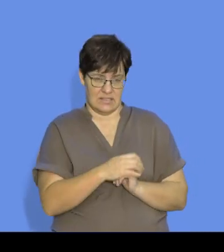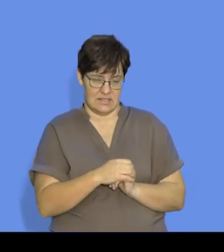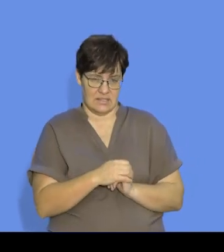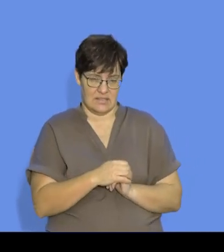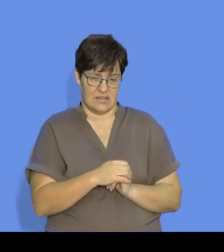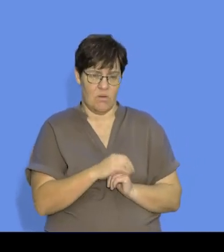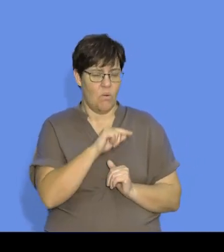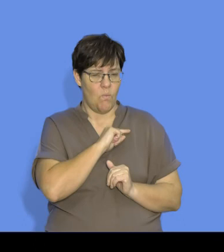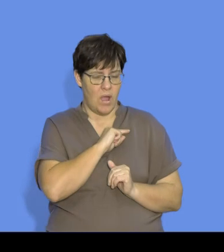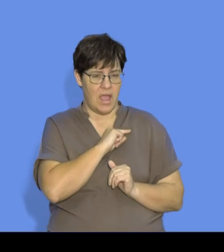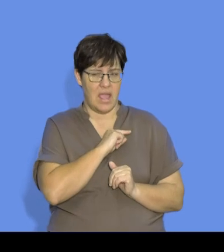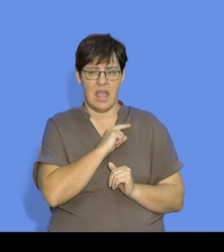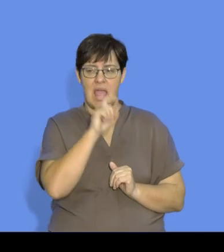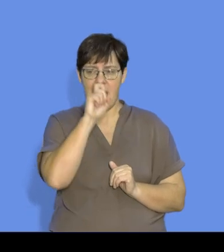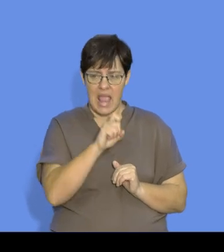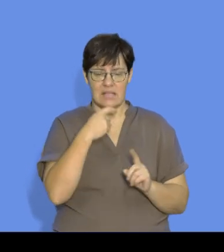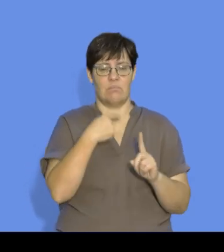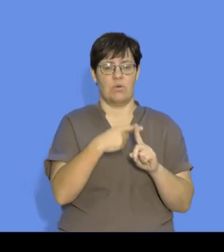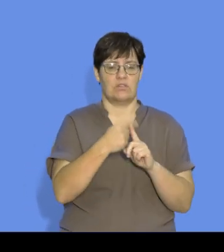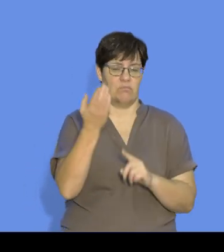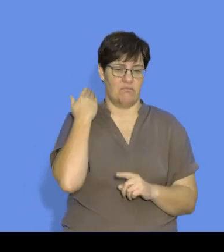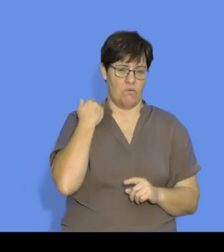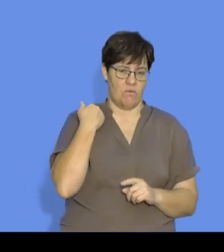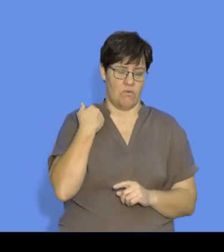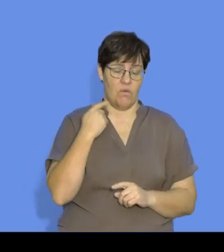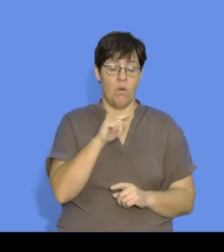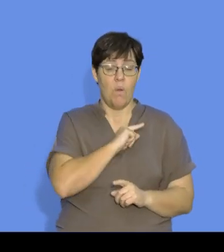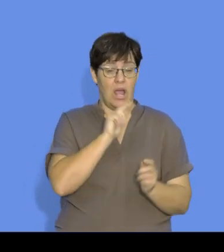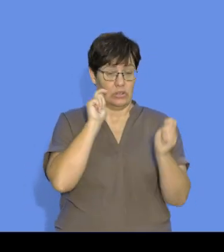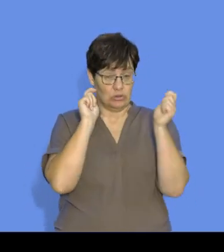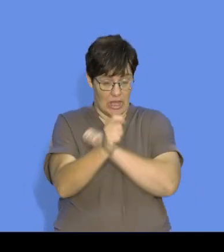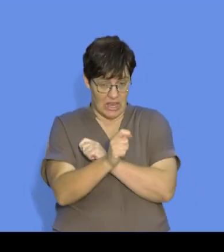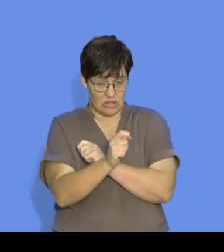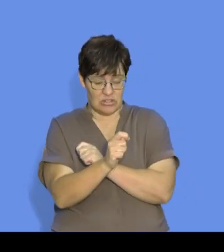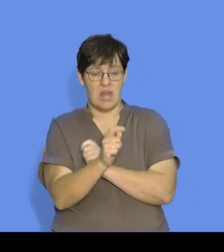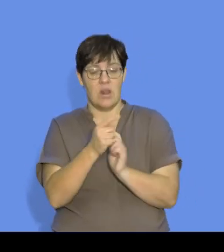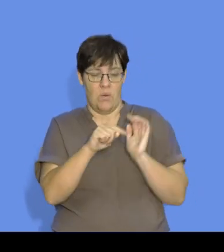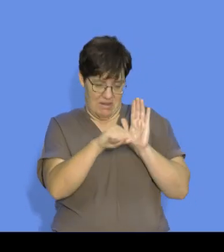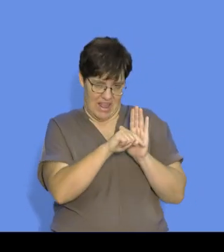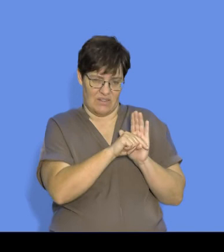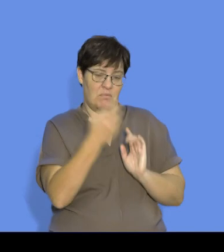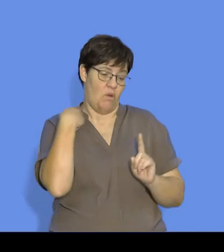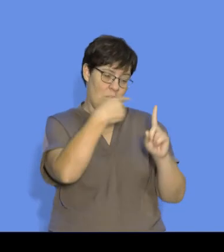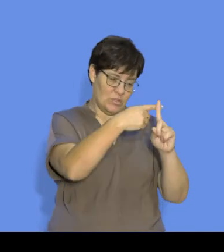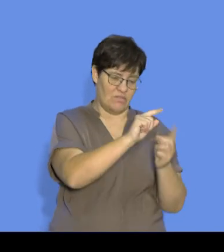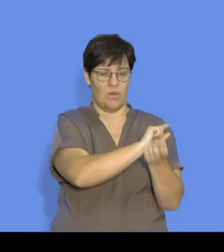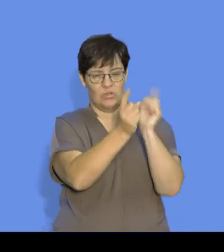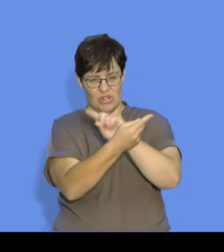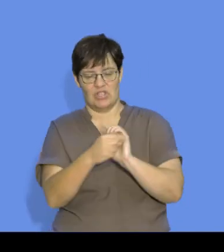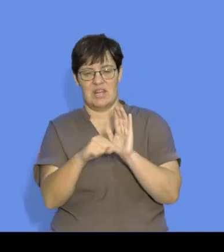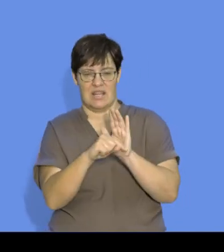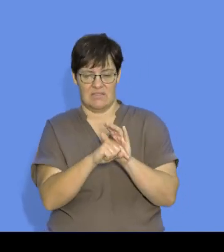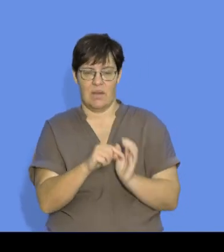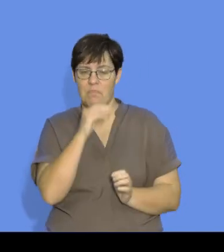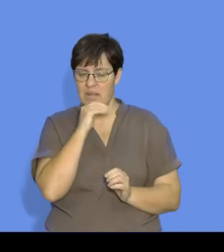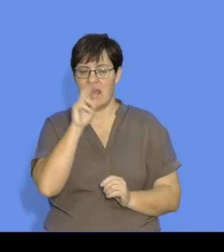negative x, right? Because the x was a positive, but now when we change the sign, it becomes a negative, which will